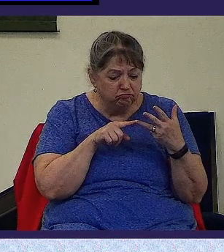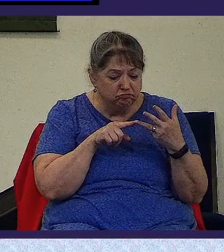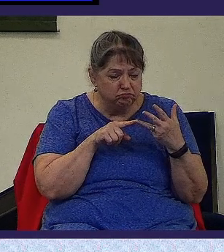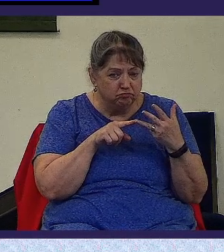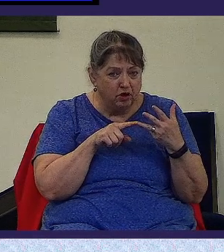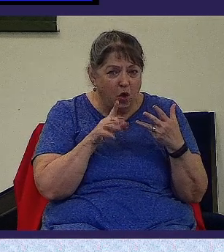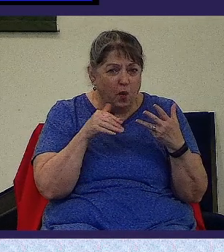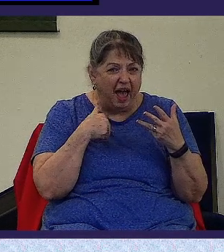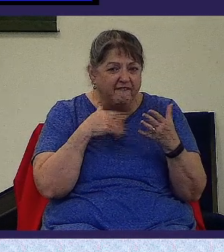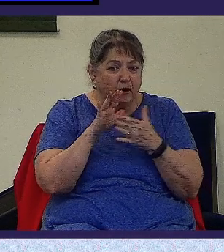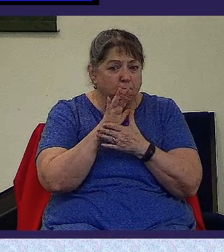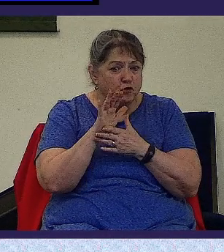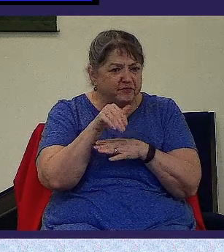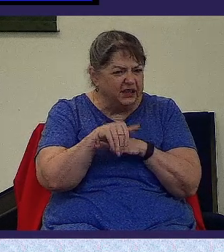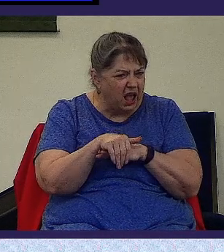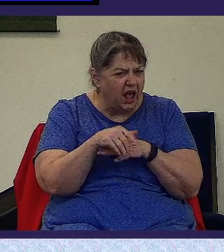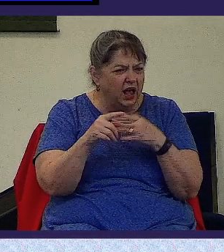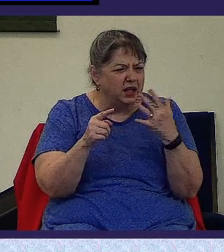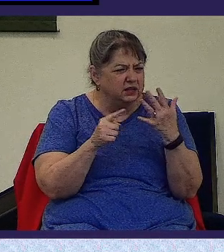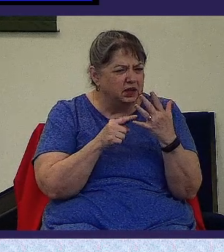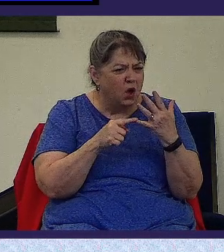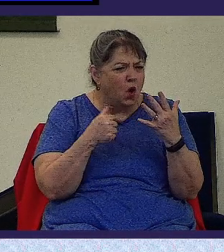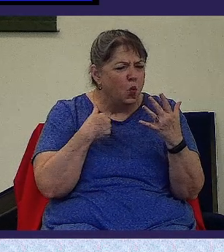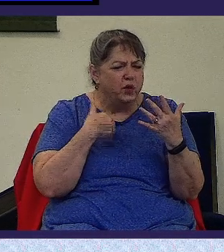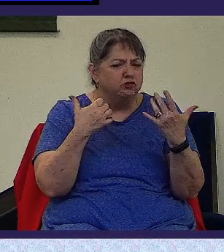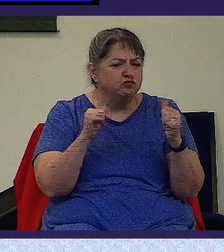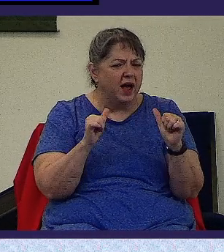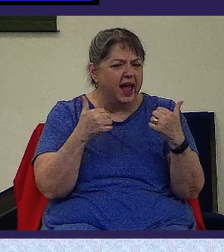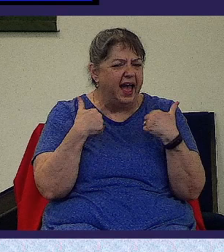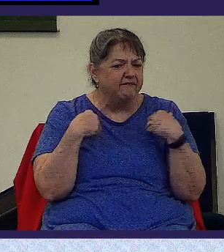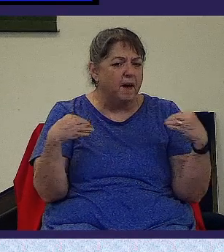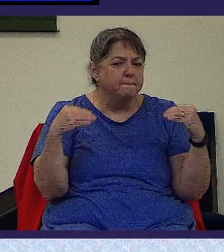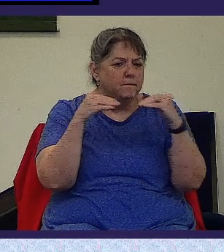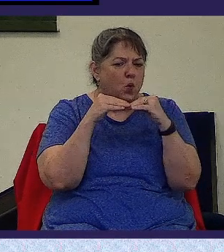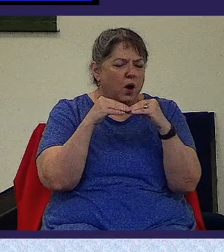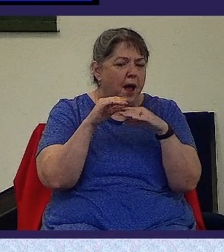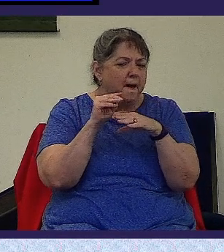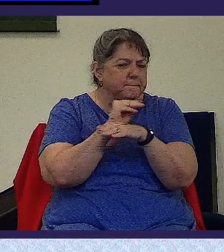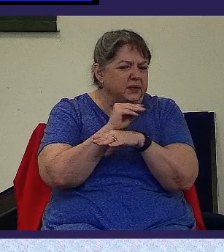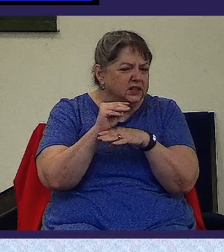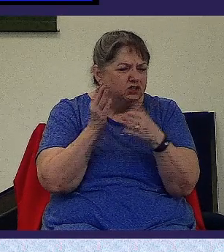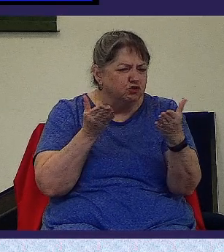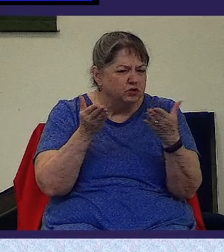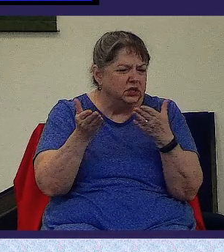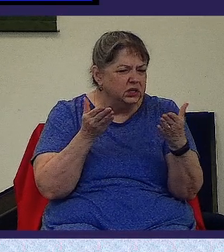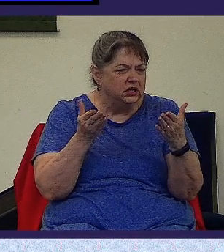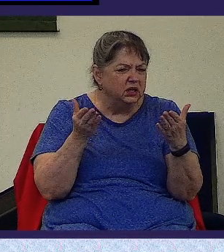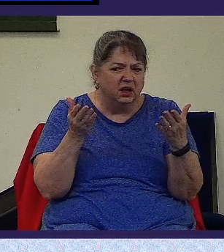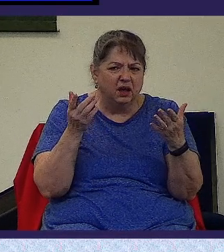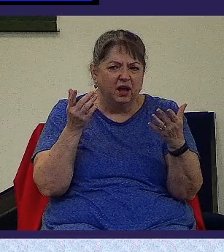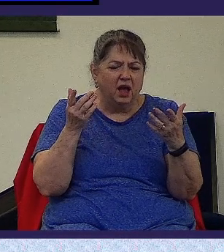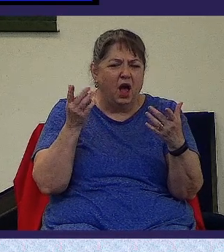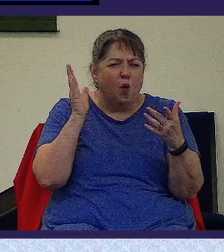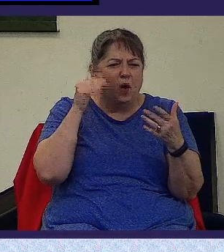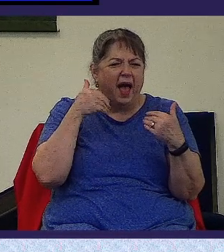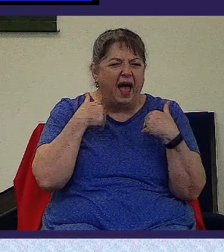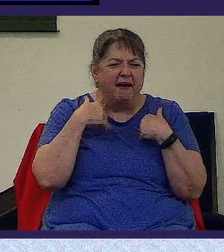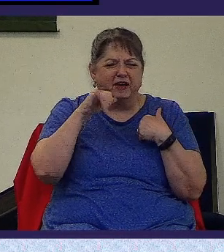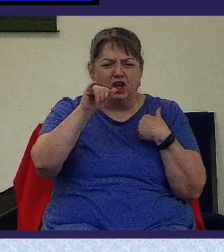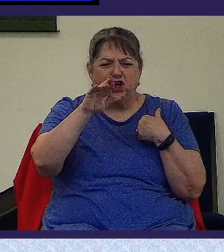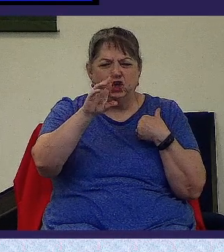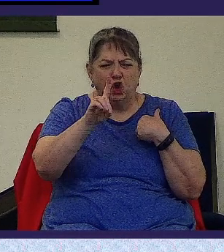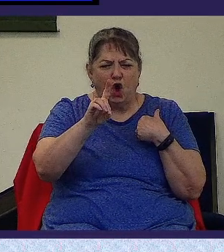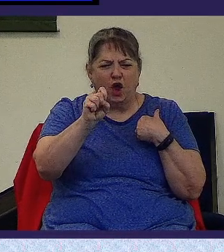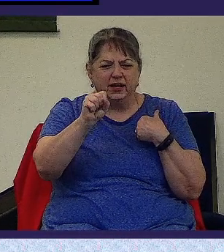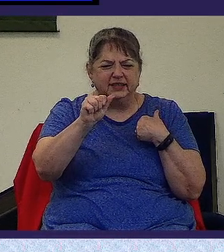movie night ministries we have different things that we do like that that we like to do and so i want to encourage you there's the yard sale coming up uh these are